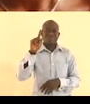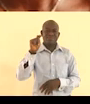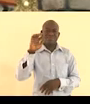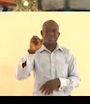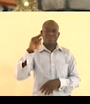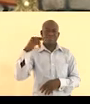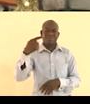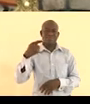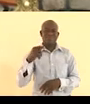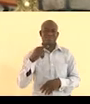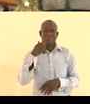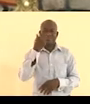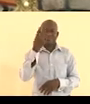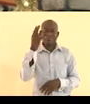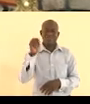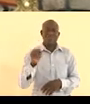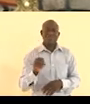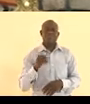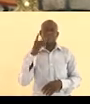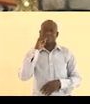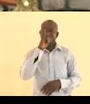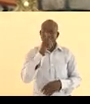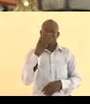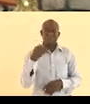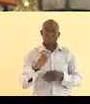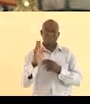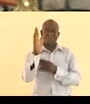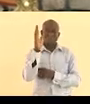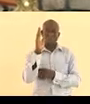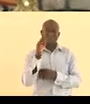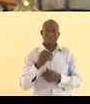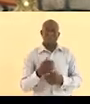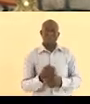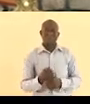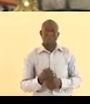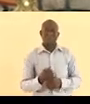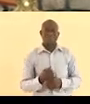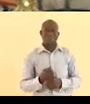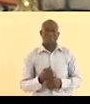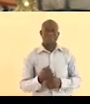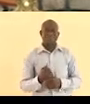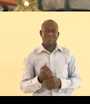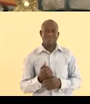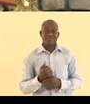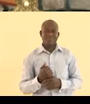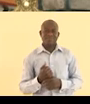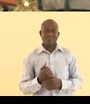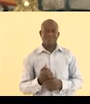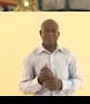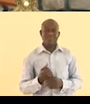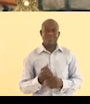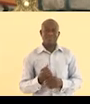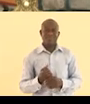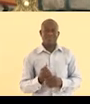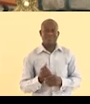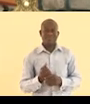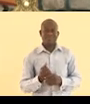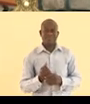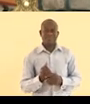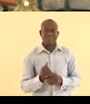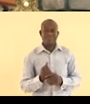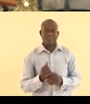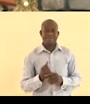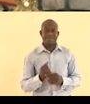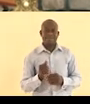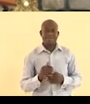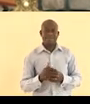God. You know, I'm told that in this sorting business, the one that is really benefiting more than any other